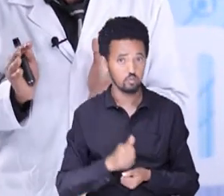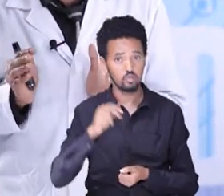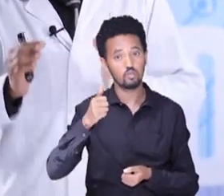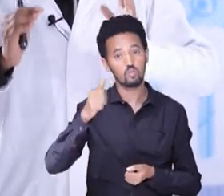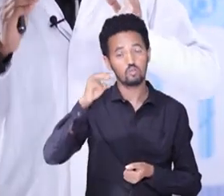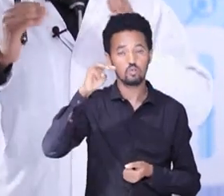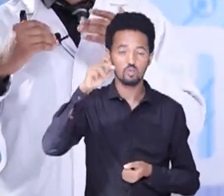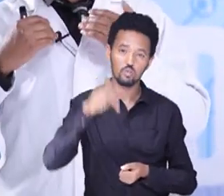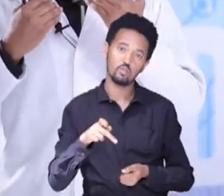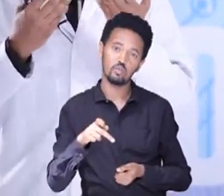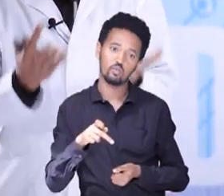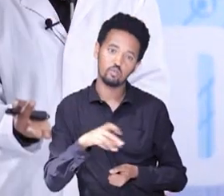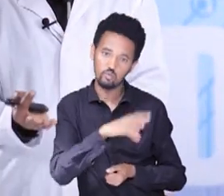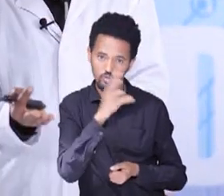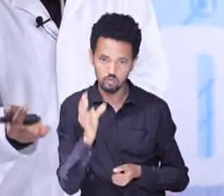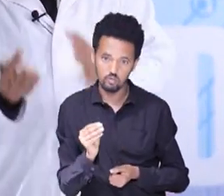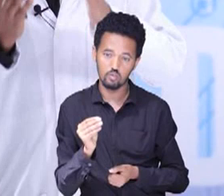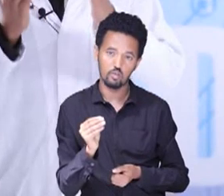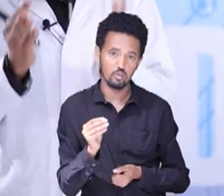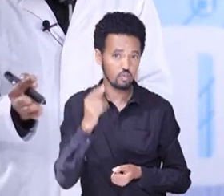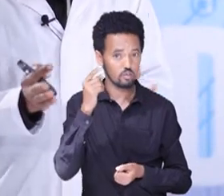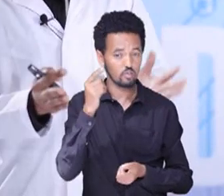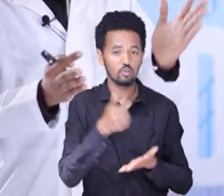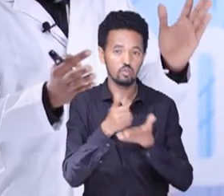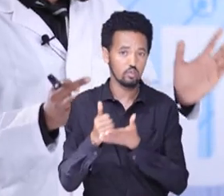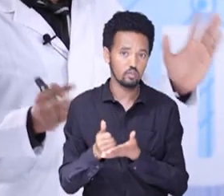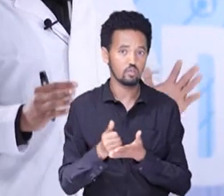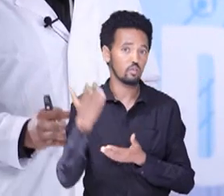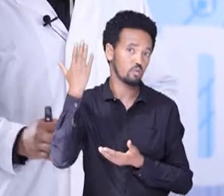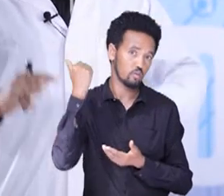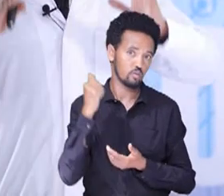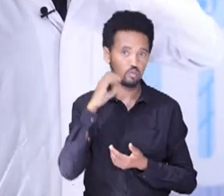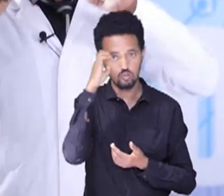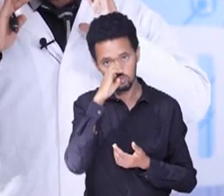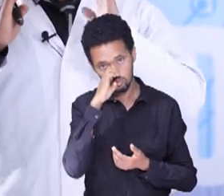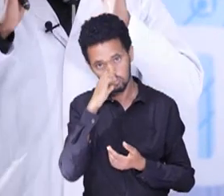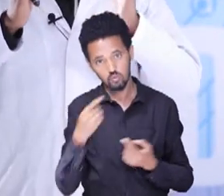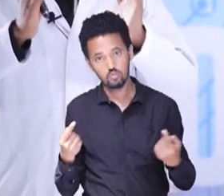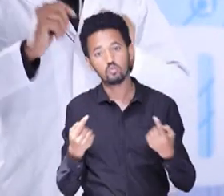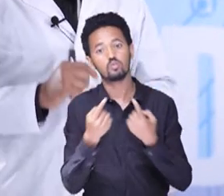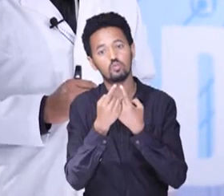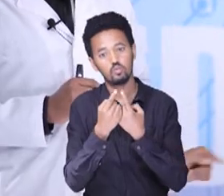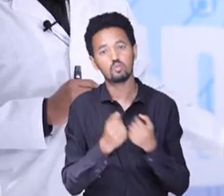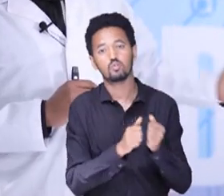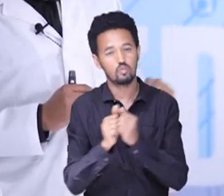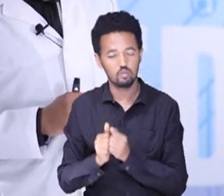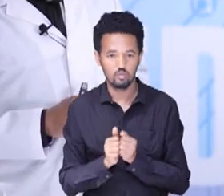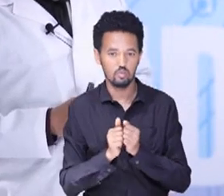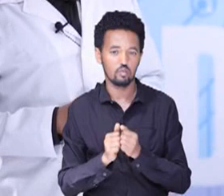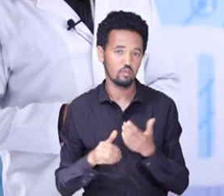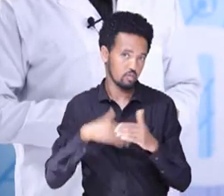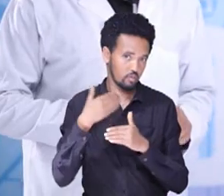the federation of Eritrea with Ethiopia. Norway support union with Ethiopia.